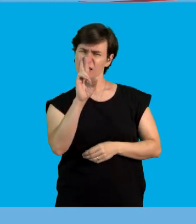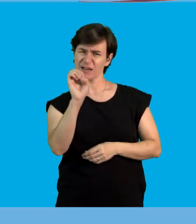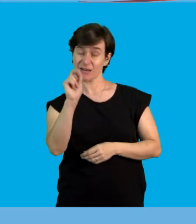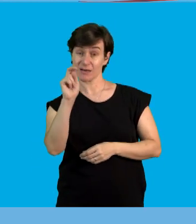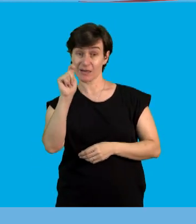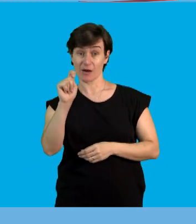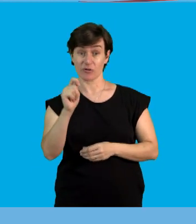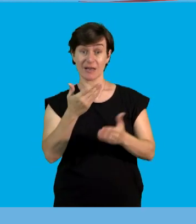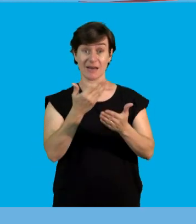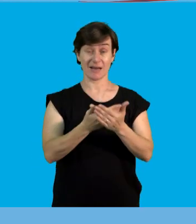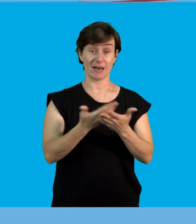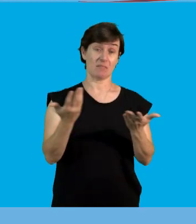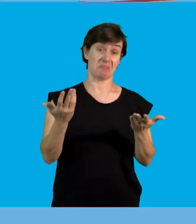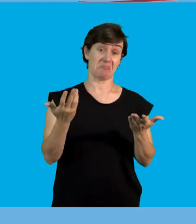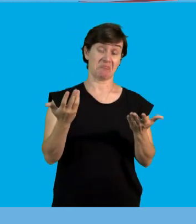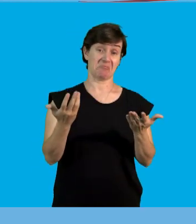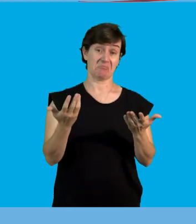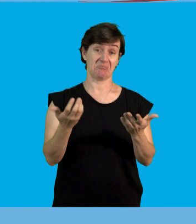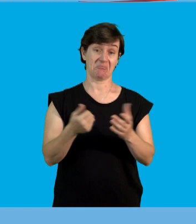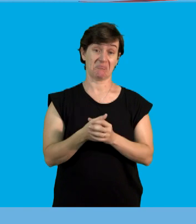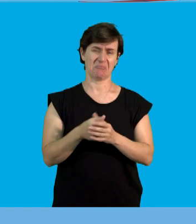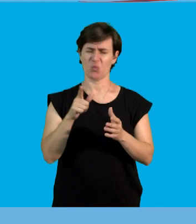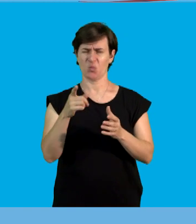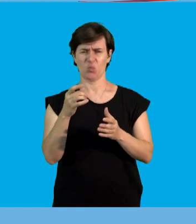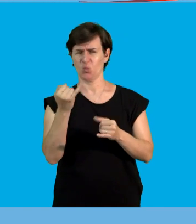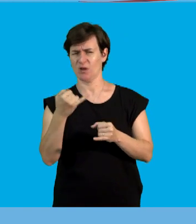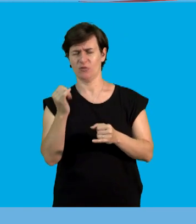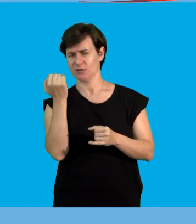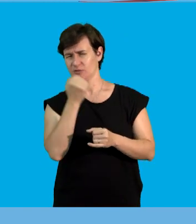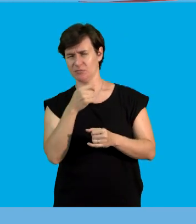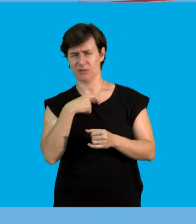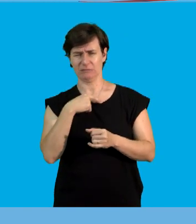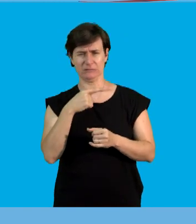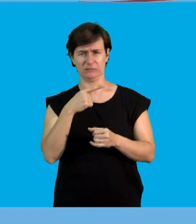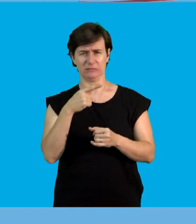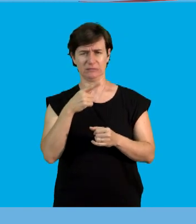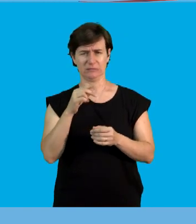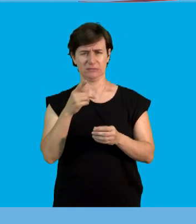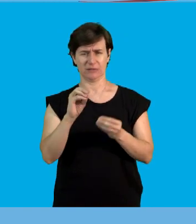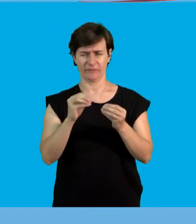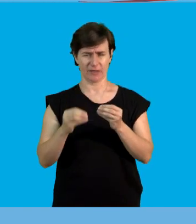a separate branch. So your current, there's something wrong here, so negative.